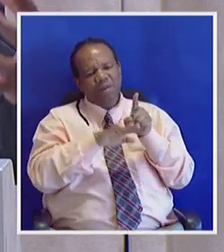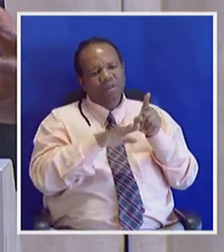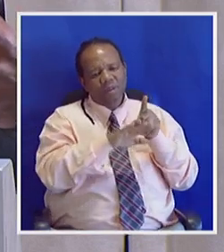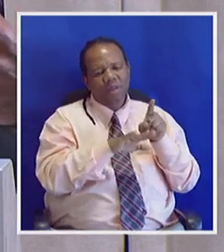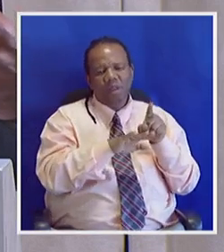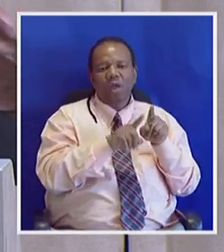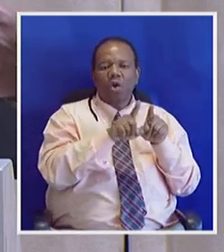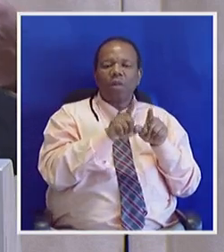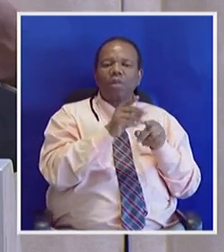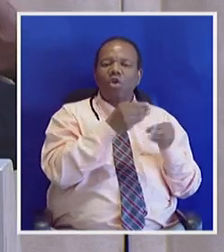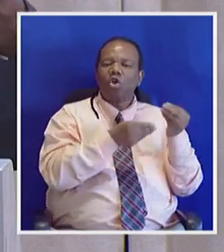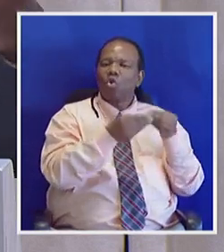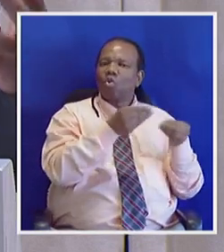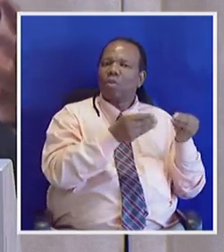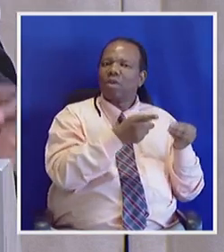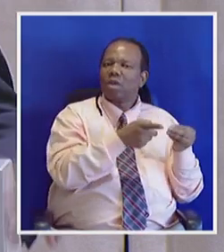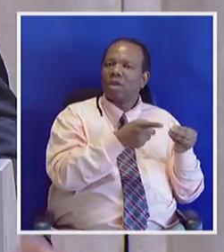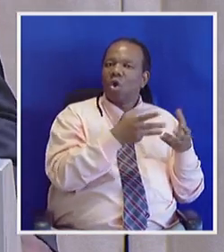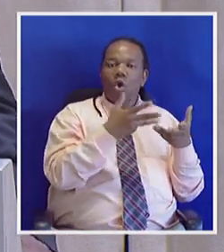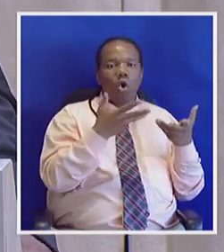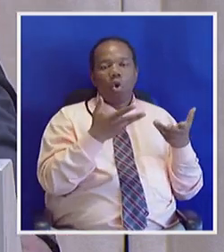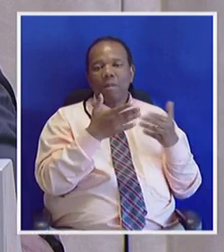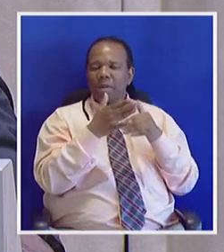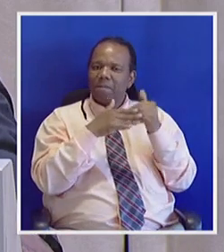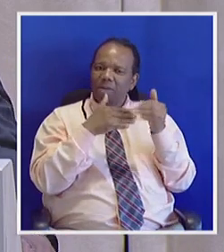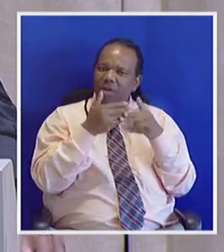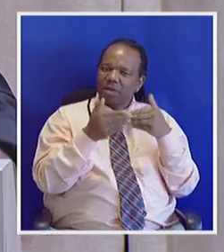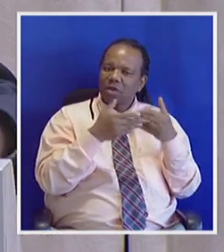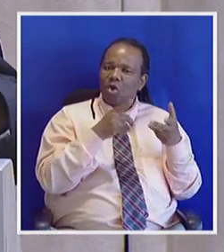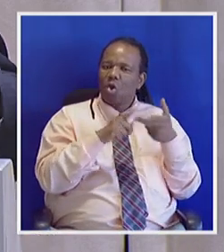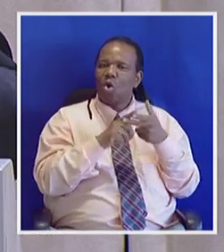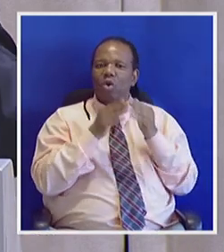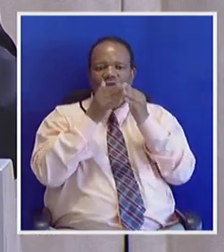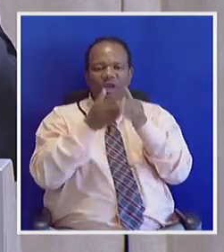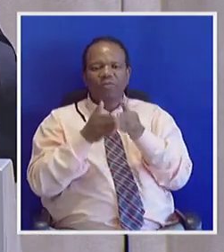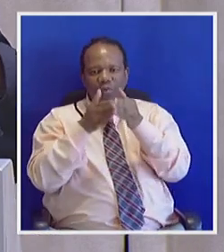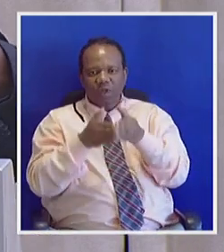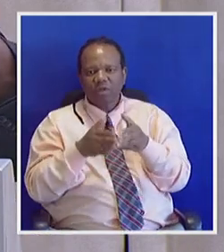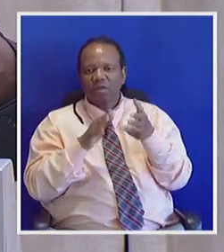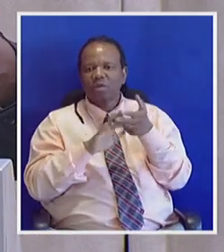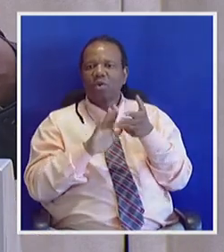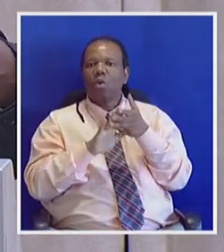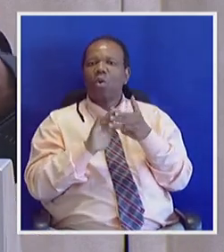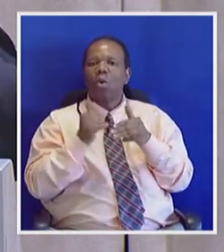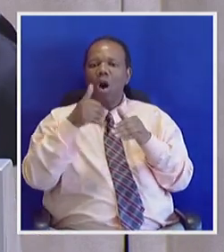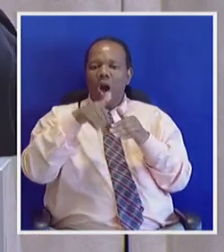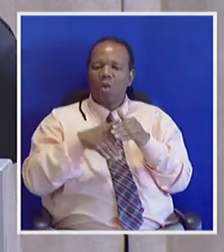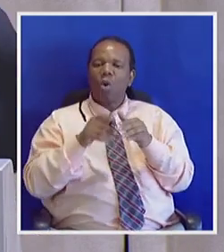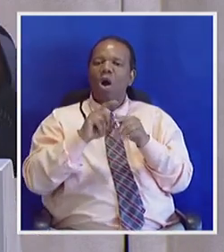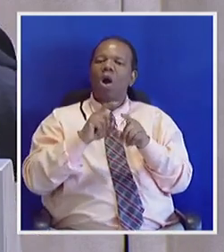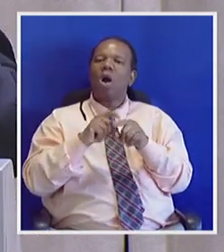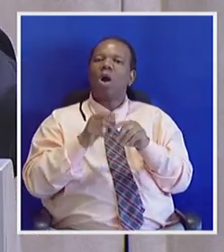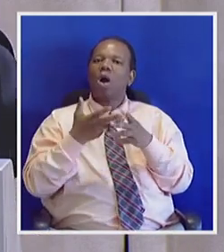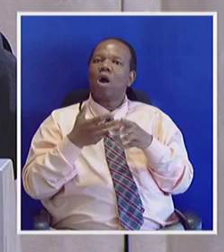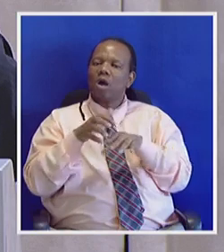oceans economy, would they be in boat building, in transportation, in aquaculture, and in